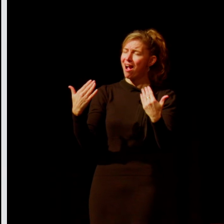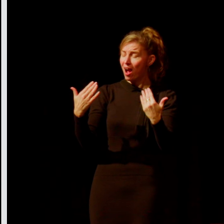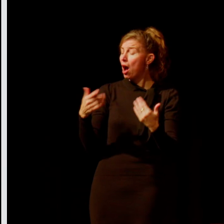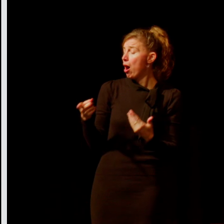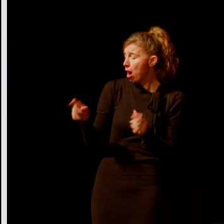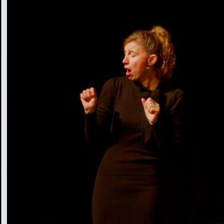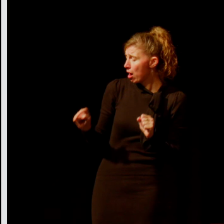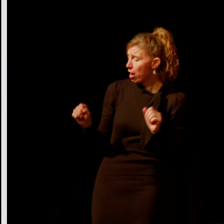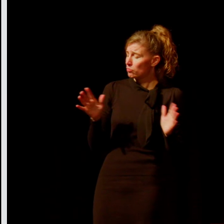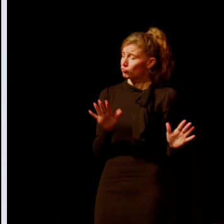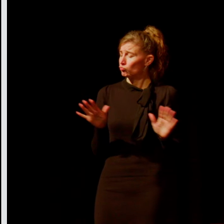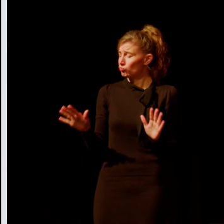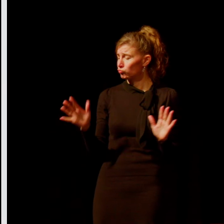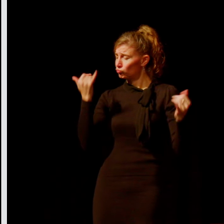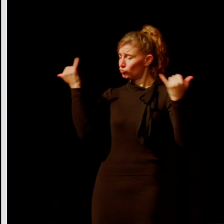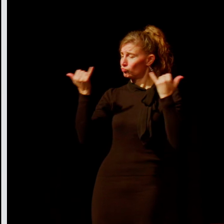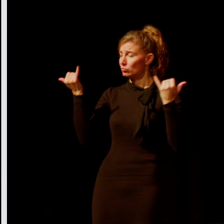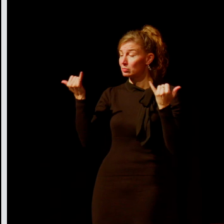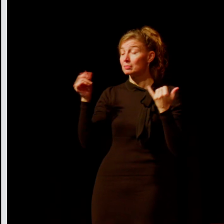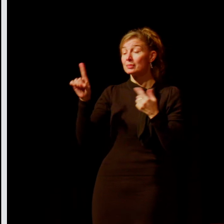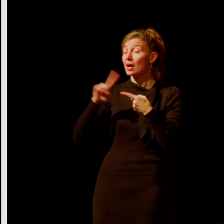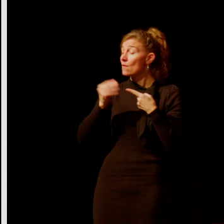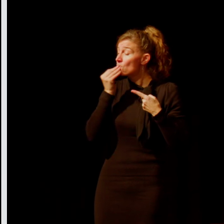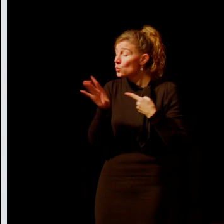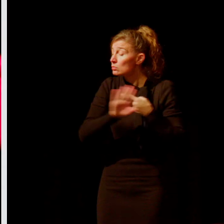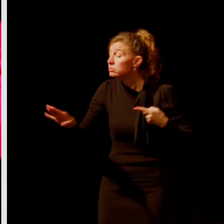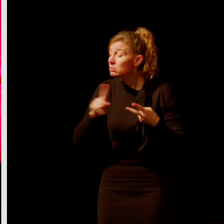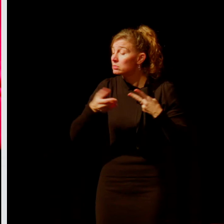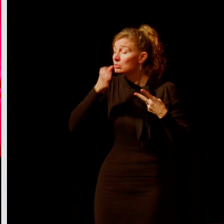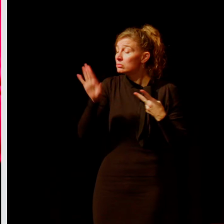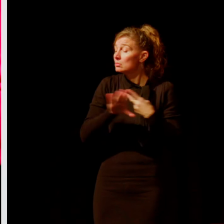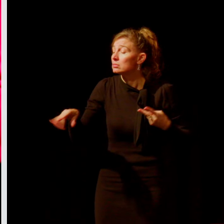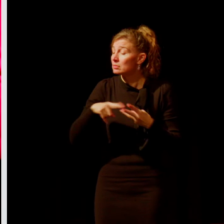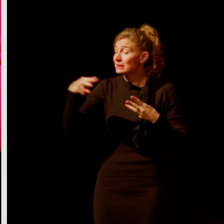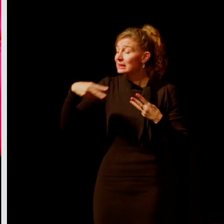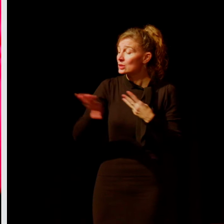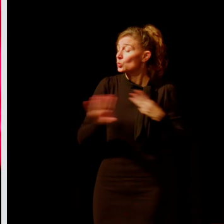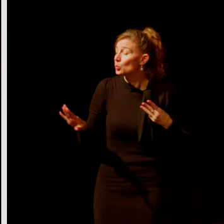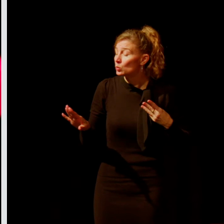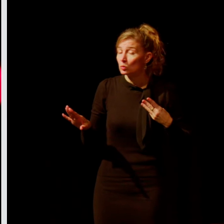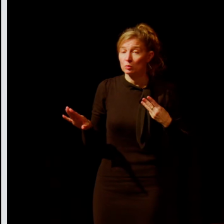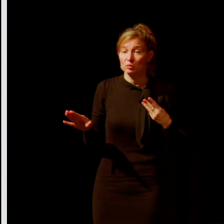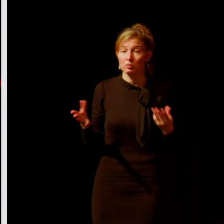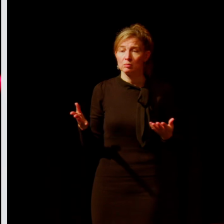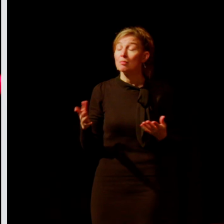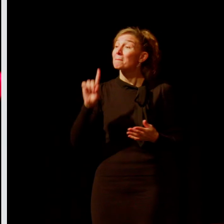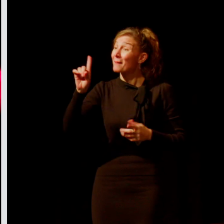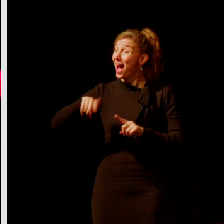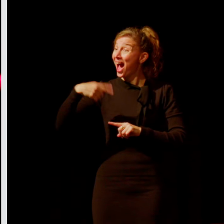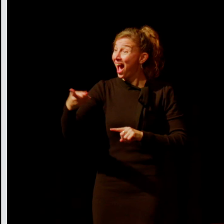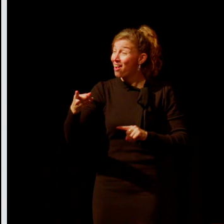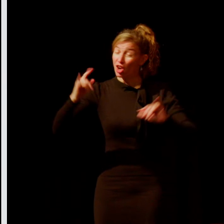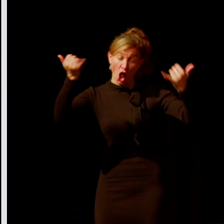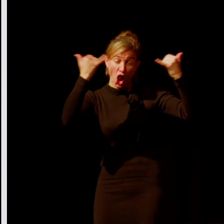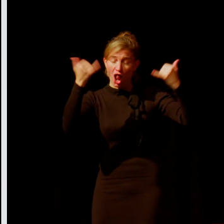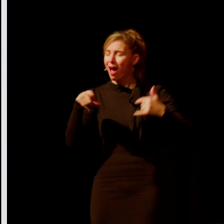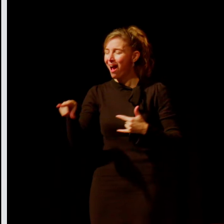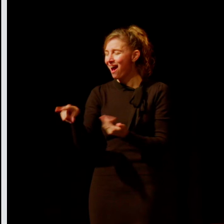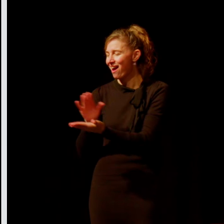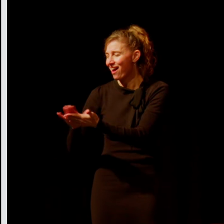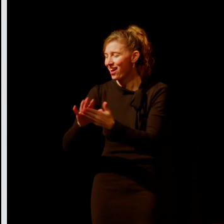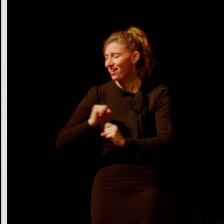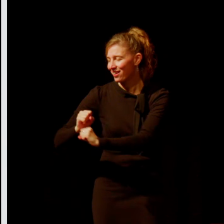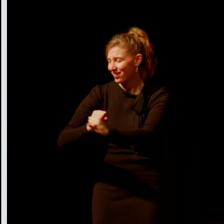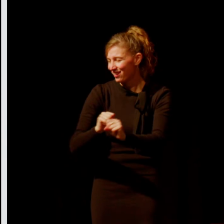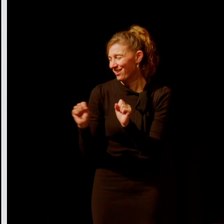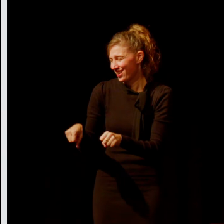hang out, but no food, no drinks, no dancing. You can clean up afterwards though. We'll make